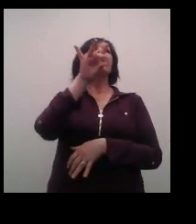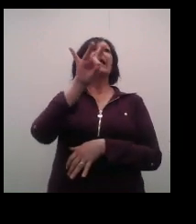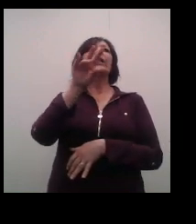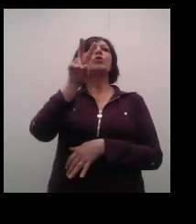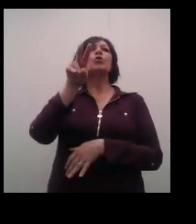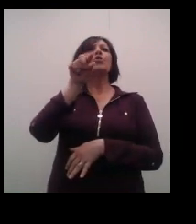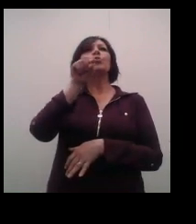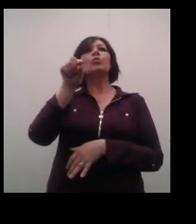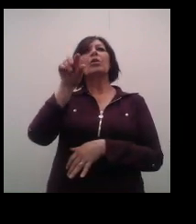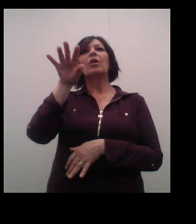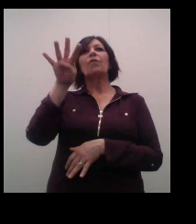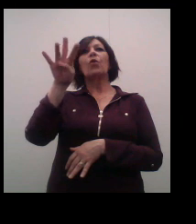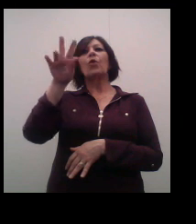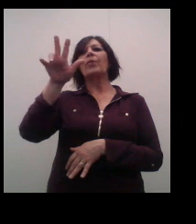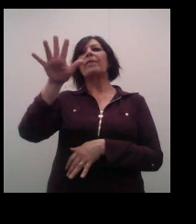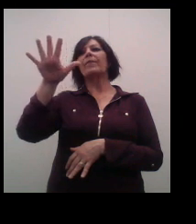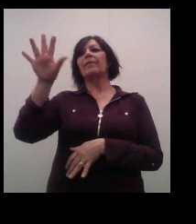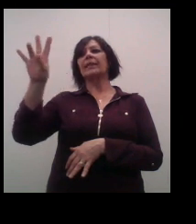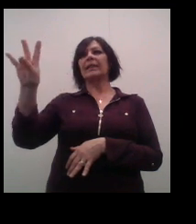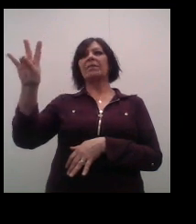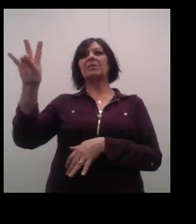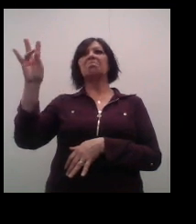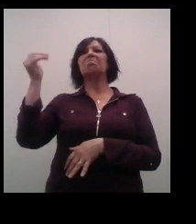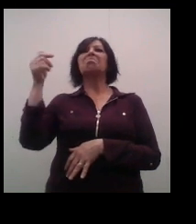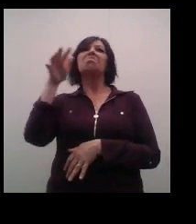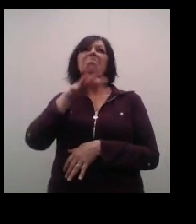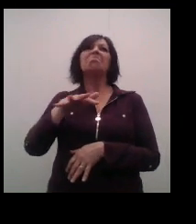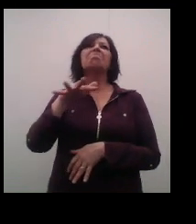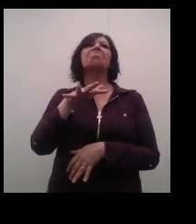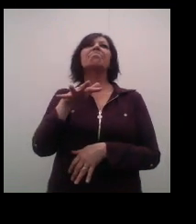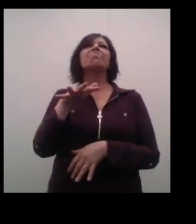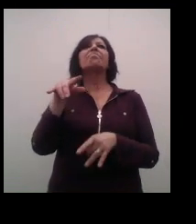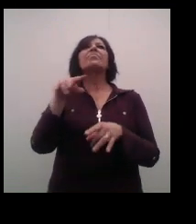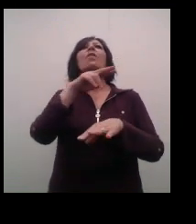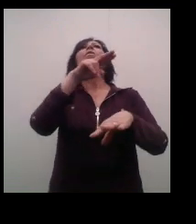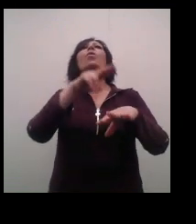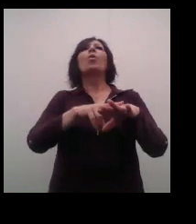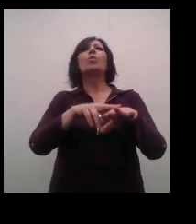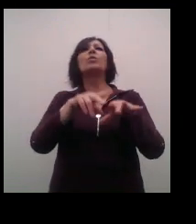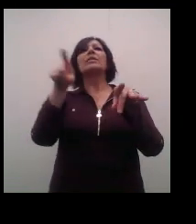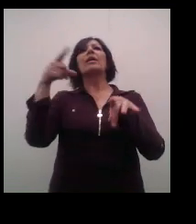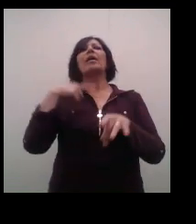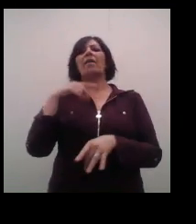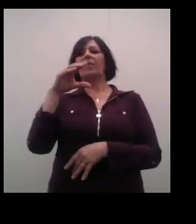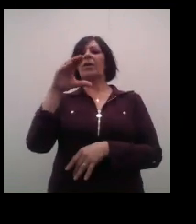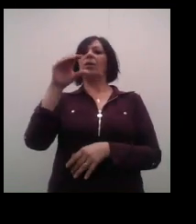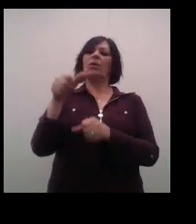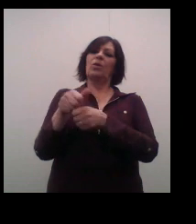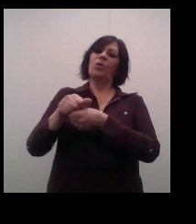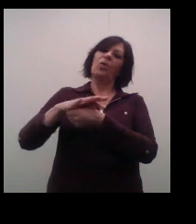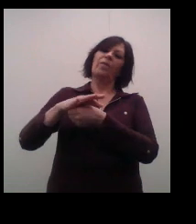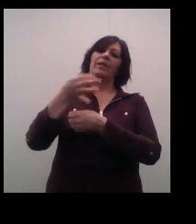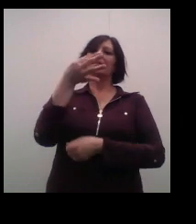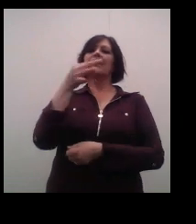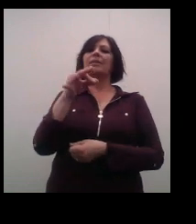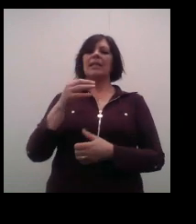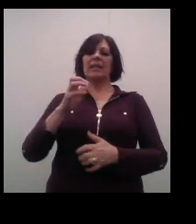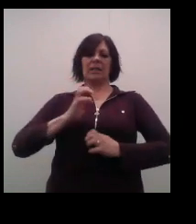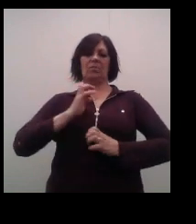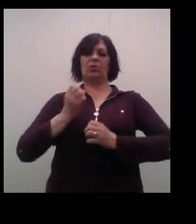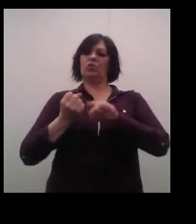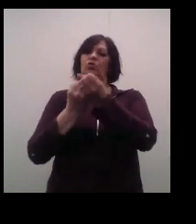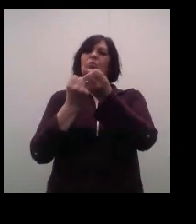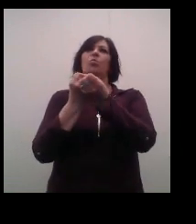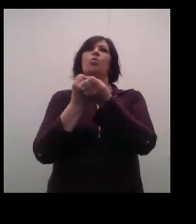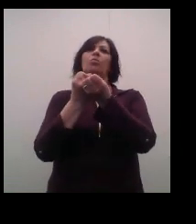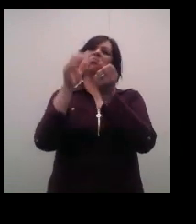882-4357 anywhere in the 716 area code. And then, of course, there is a COVID-19 emotional support helpline through